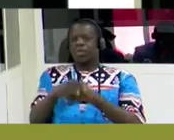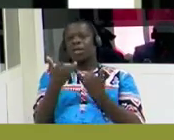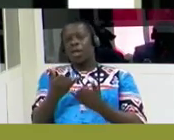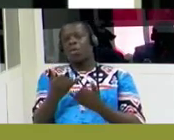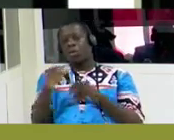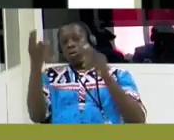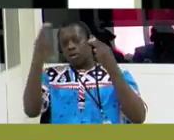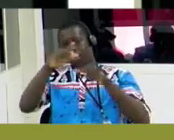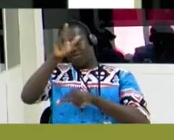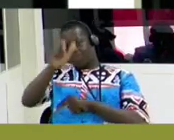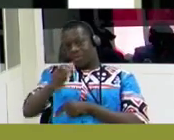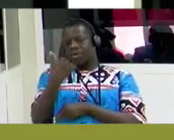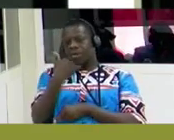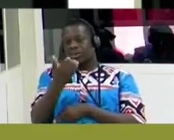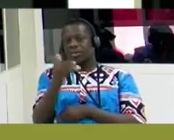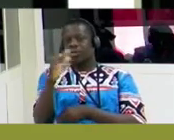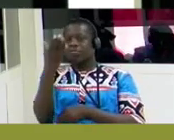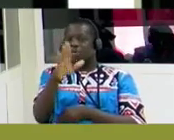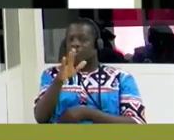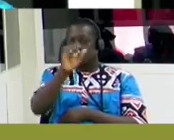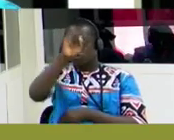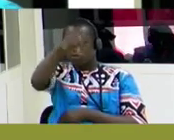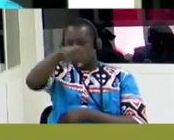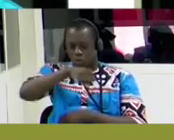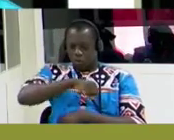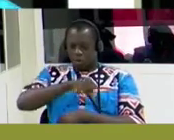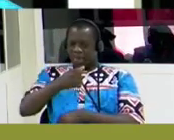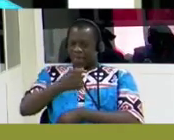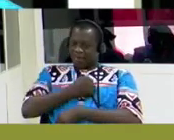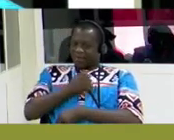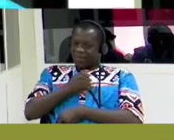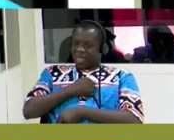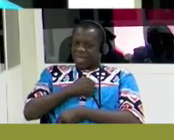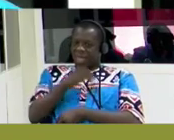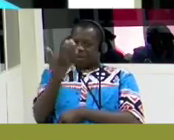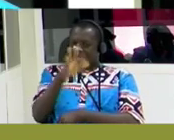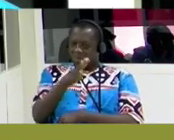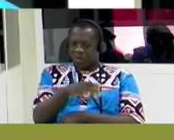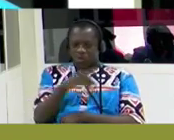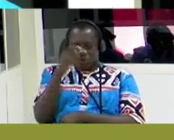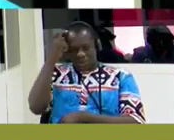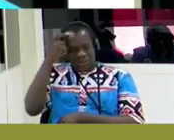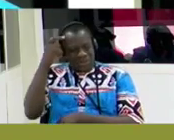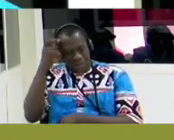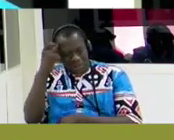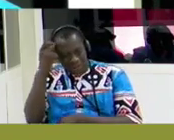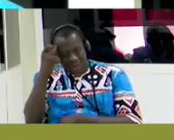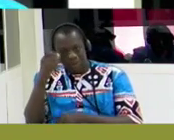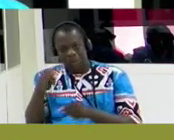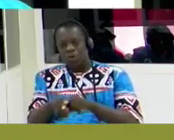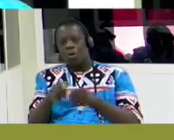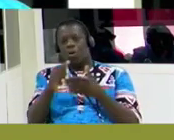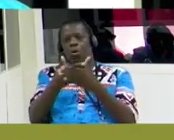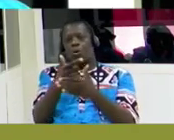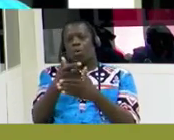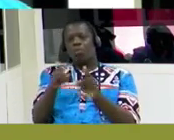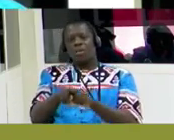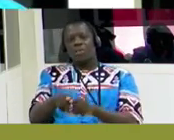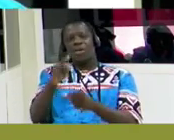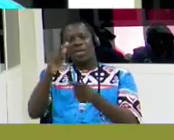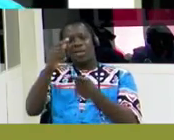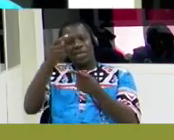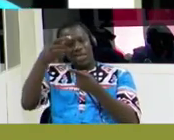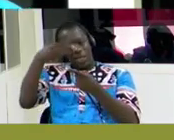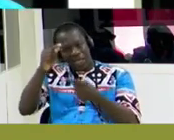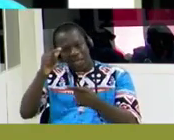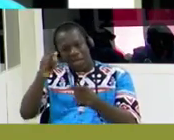fear was born out of a mere assumption, or was it born out of a real and